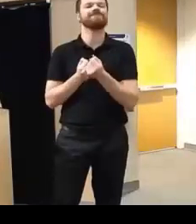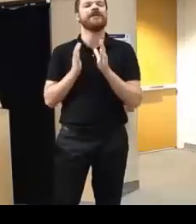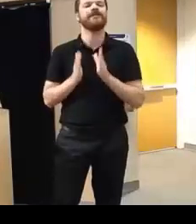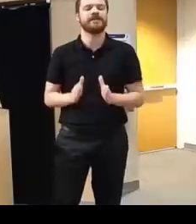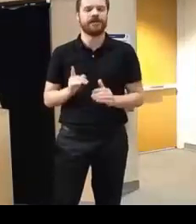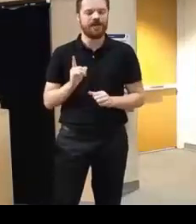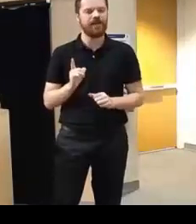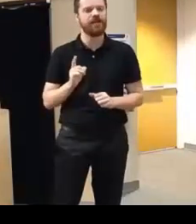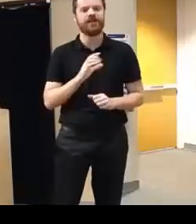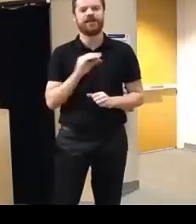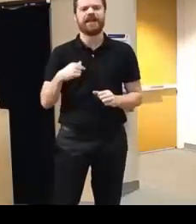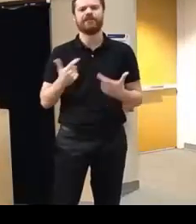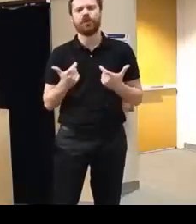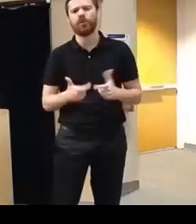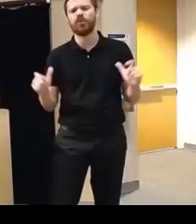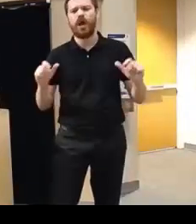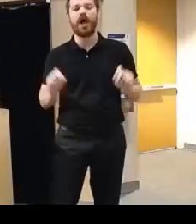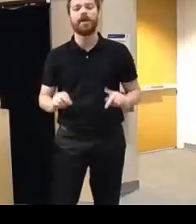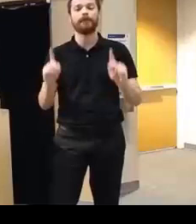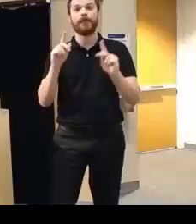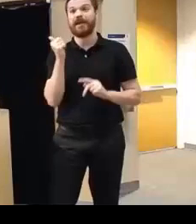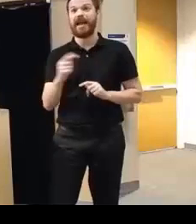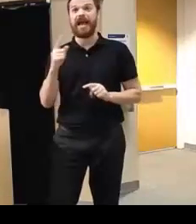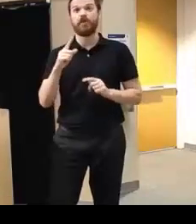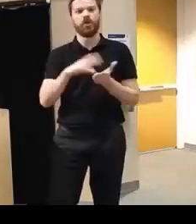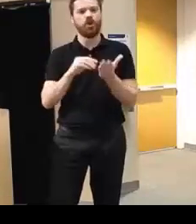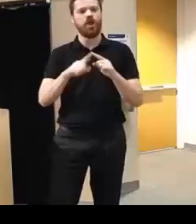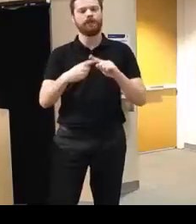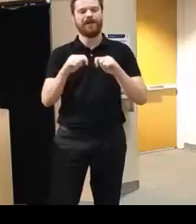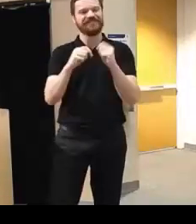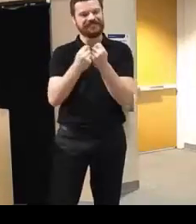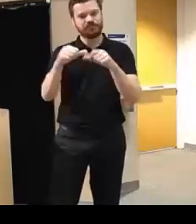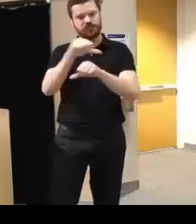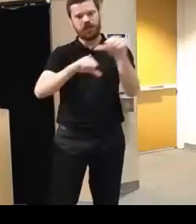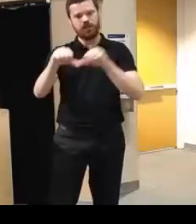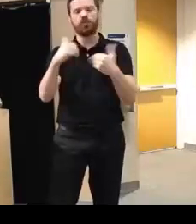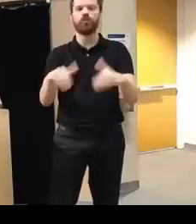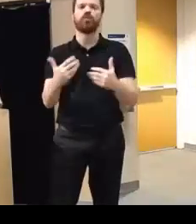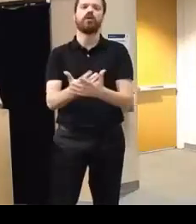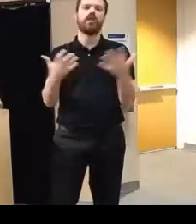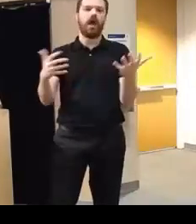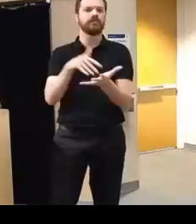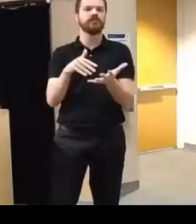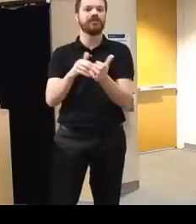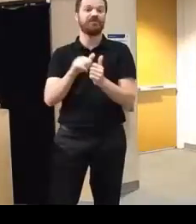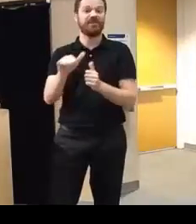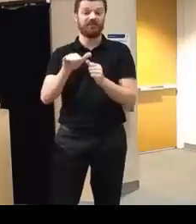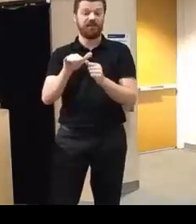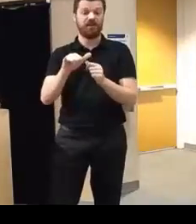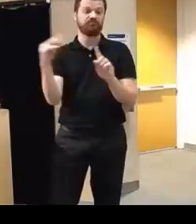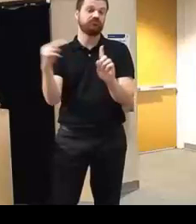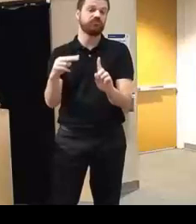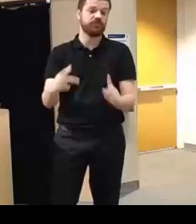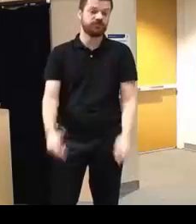and there's a huge opportunity here for anybody who's interested in team science, because there's so much to study on our unit from that perspective.